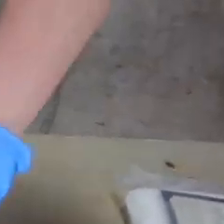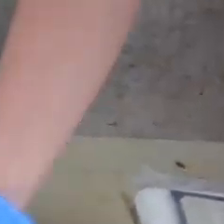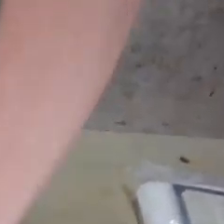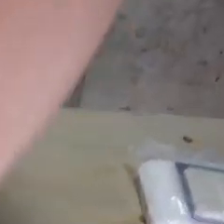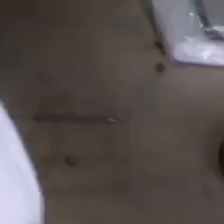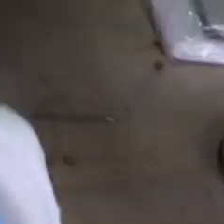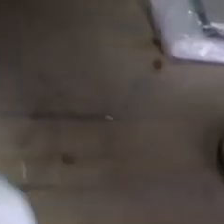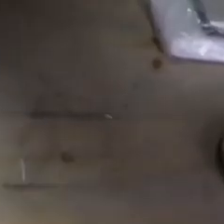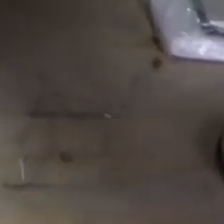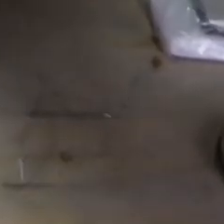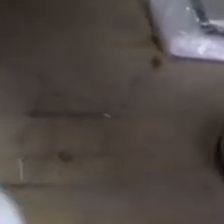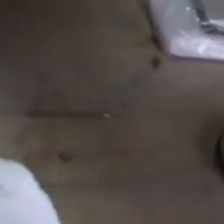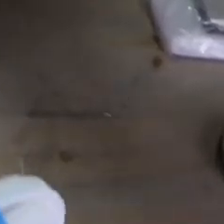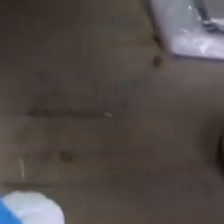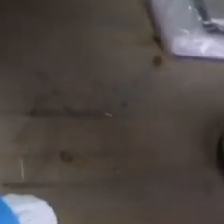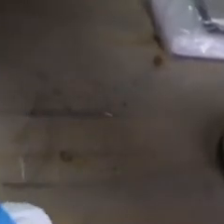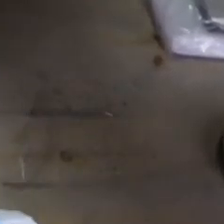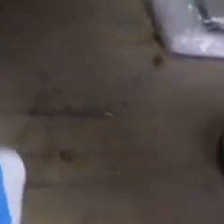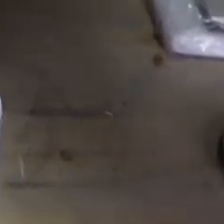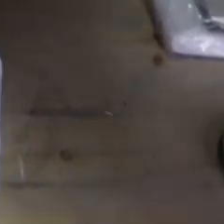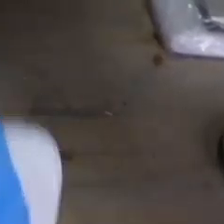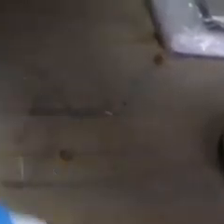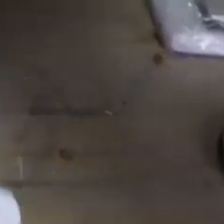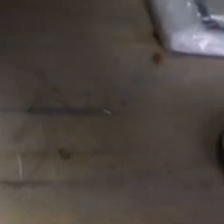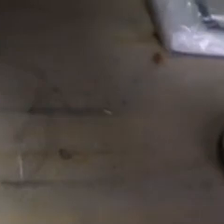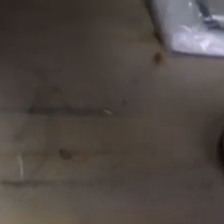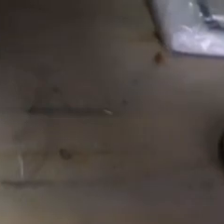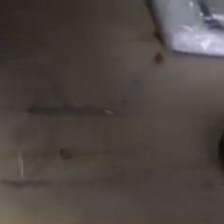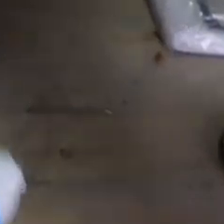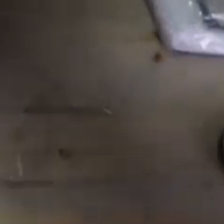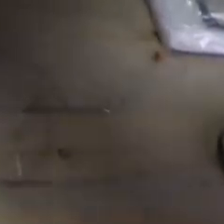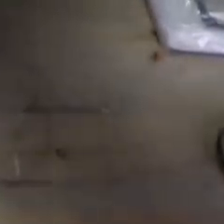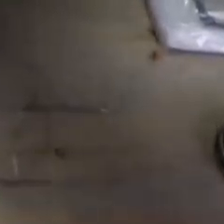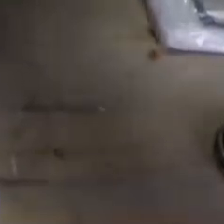Now to apply it, I open the pad like this.